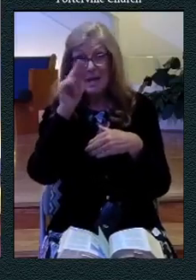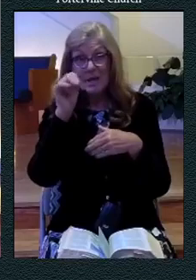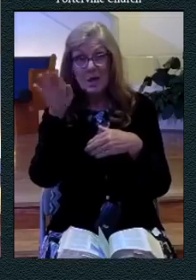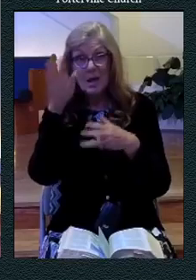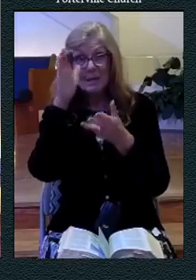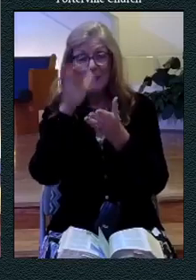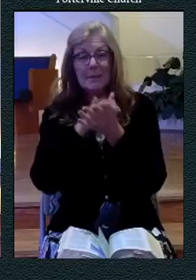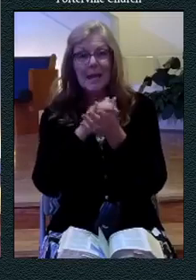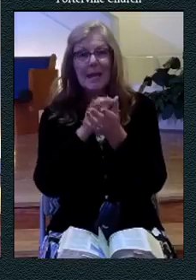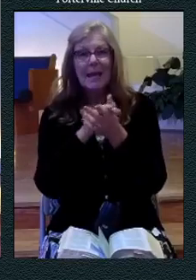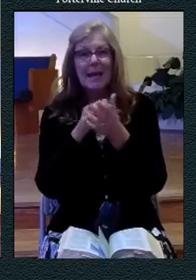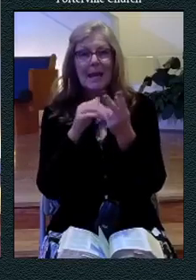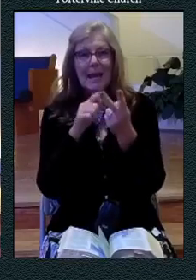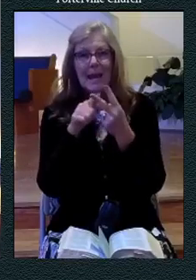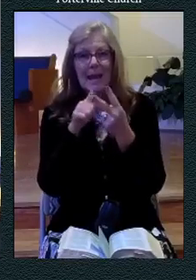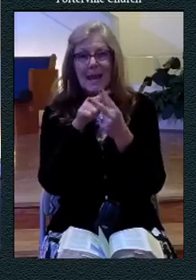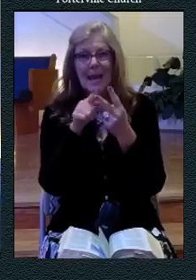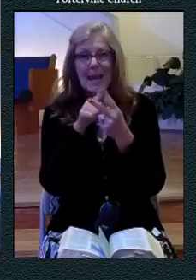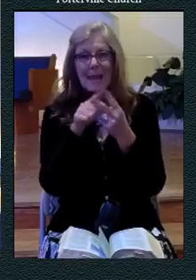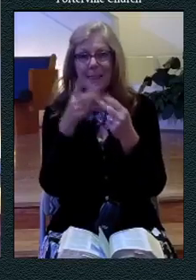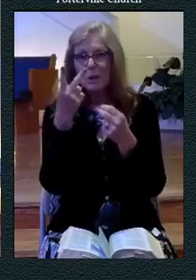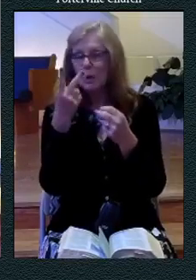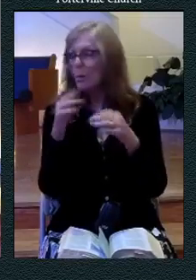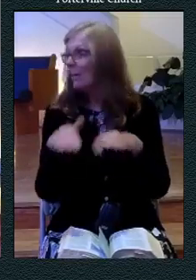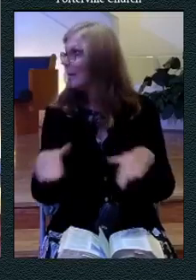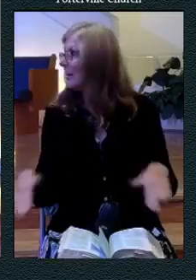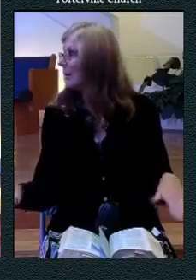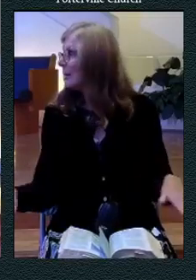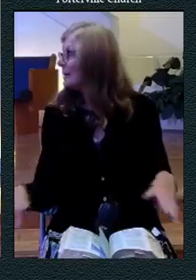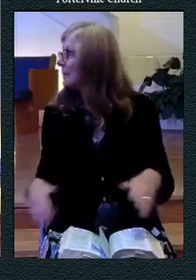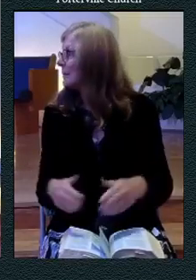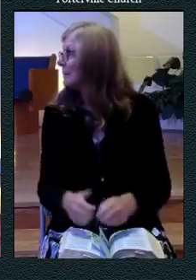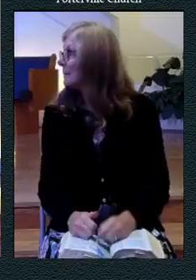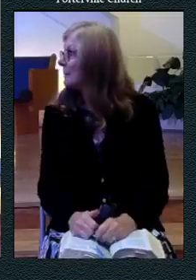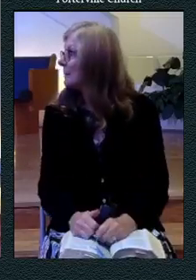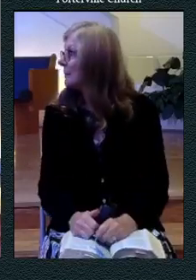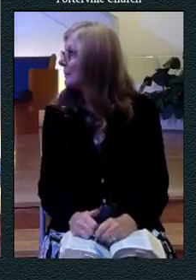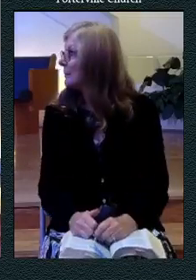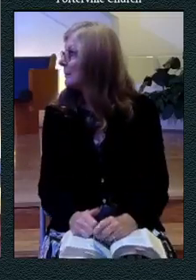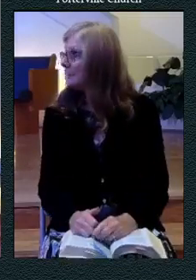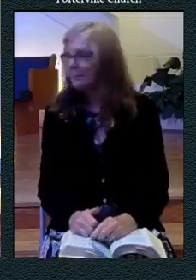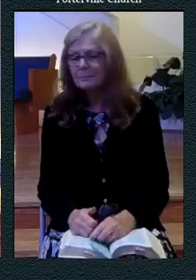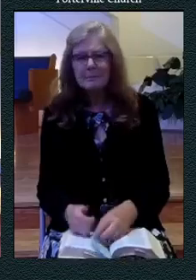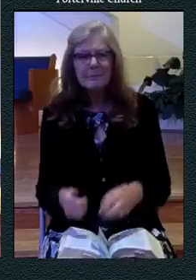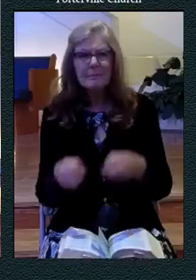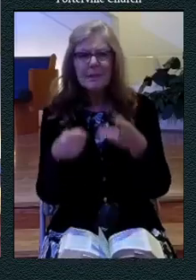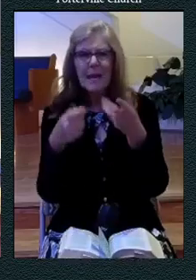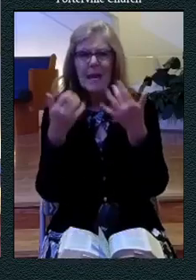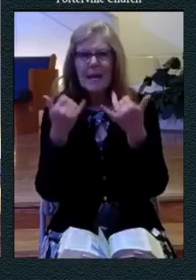So just like running a household, we're here today to remember our local church budget.